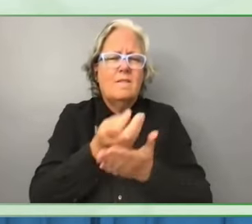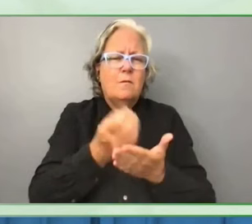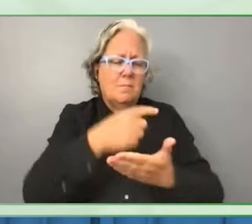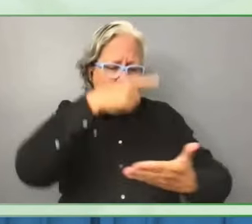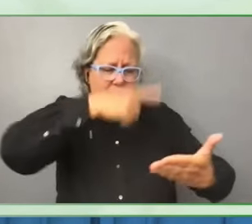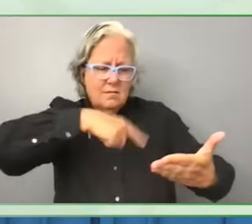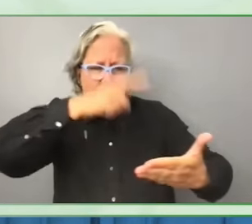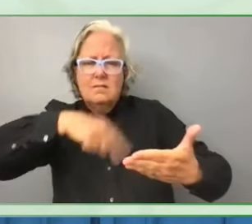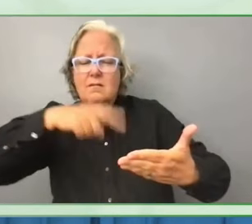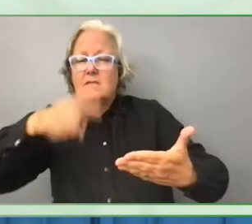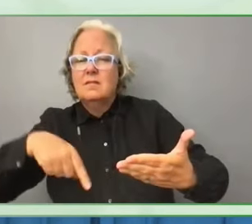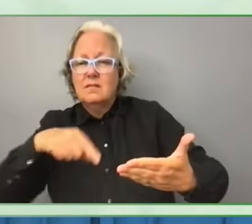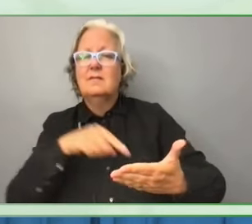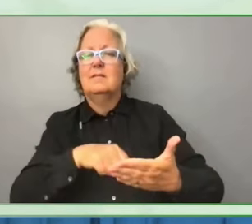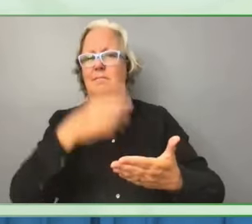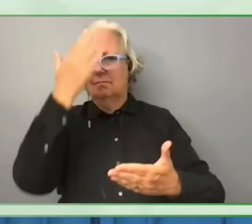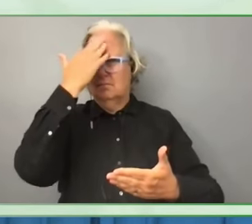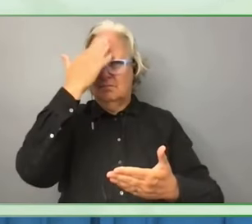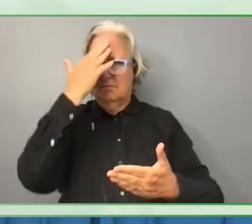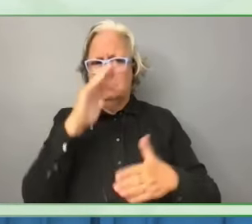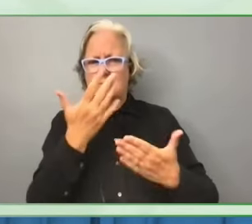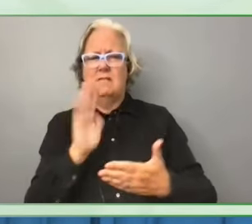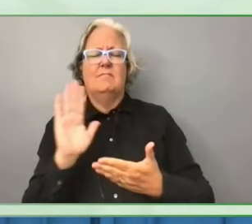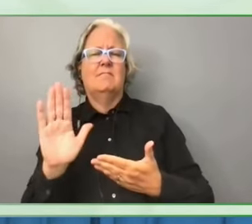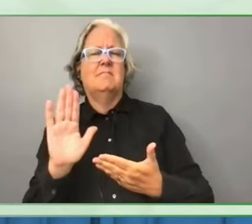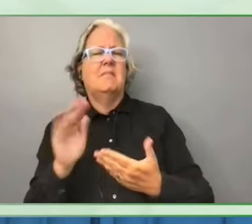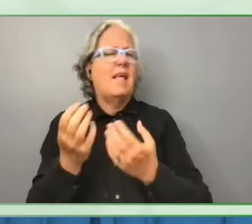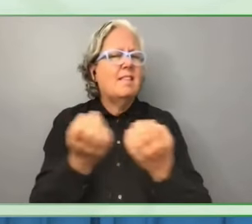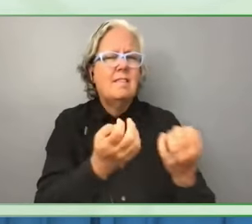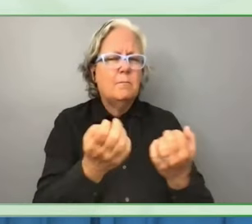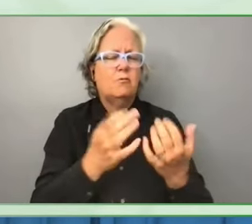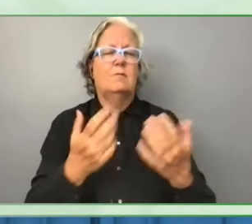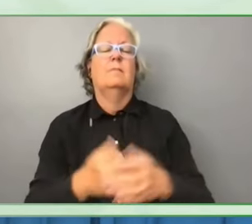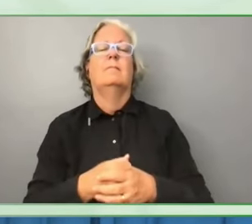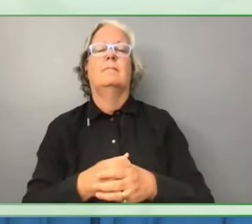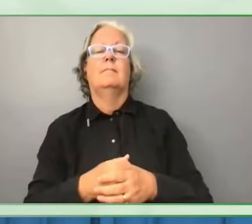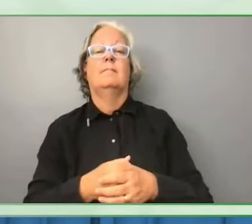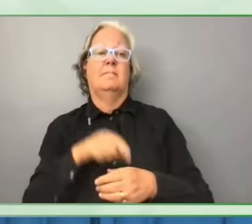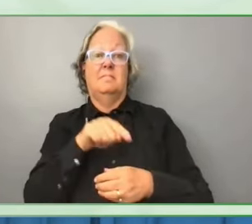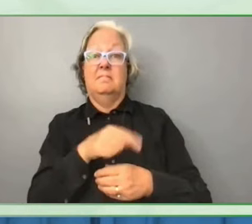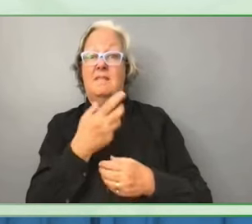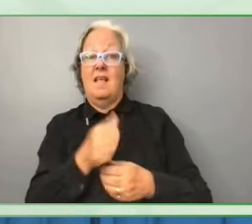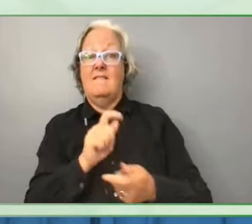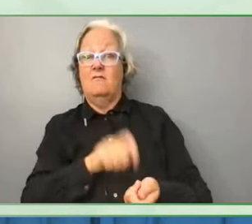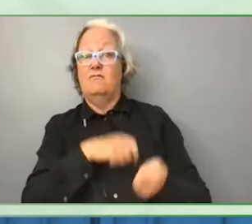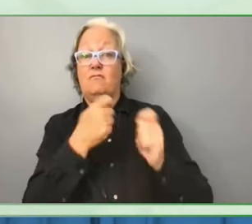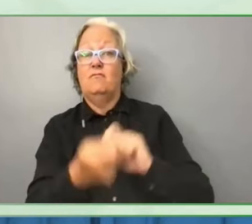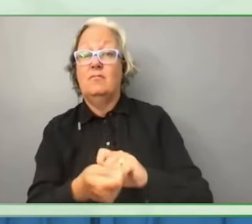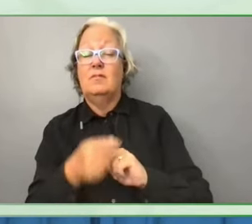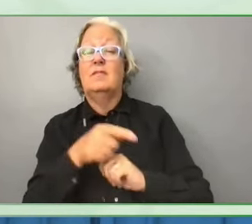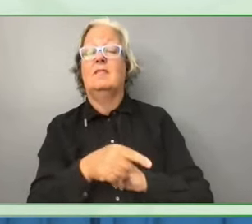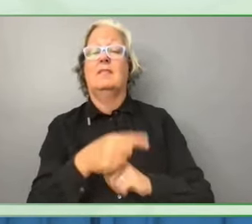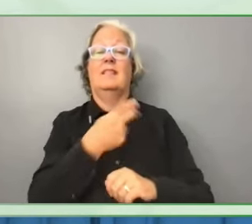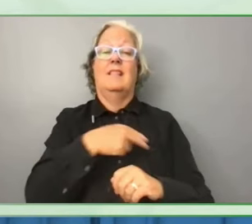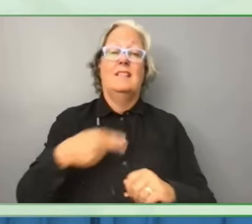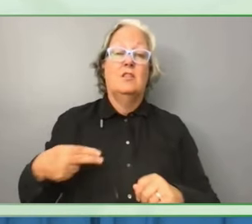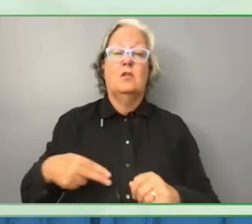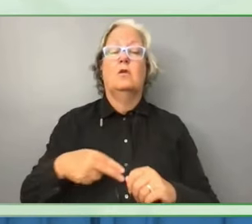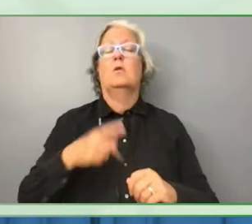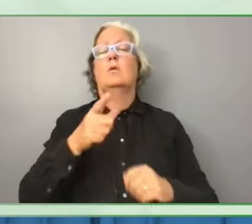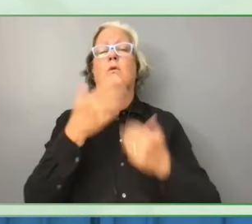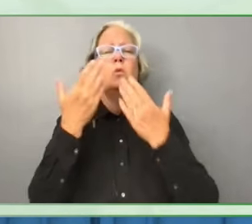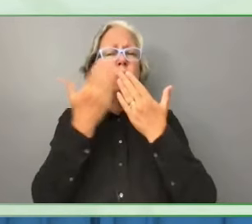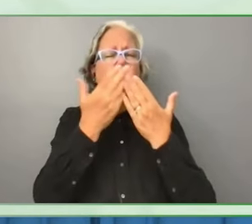by leprosy. Result and significant change, like in Indonesia, school implementing comprehensive